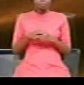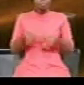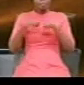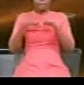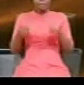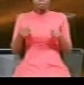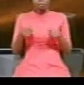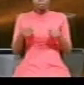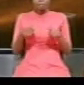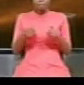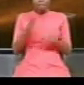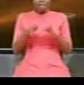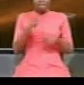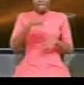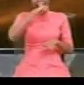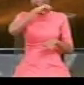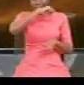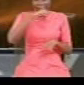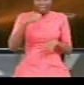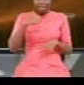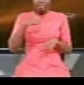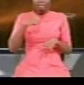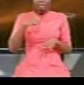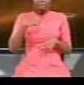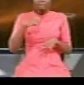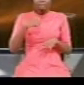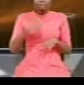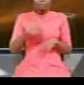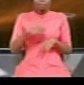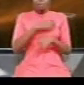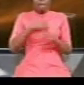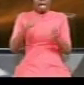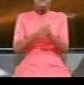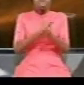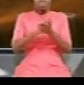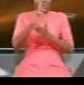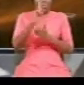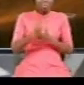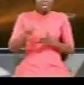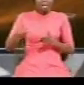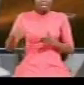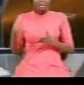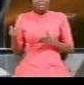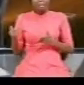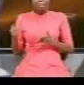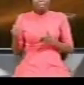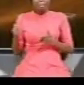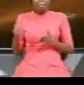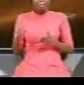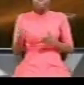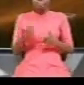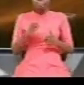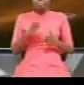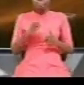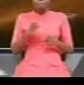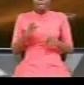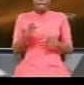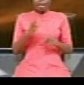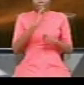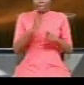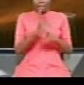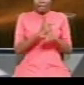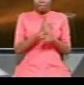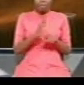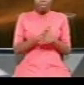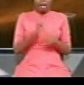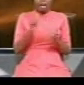But if ye bite and devour one another, take